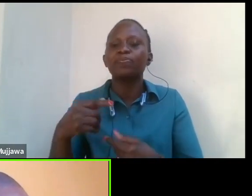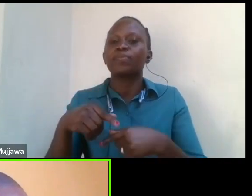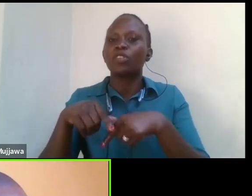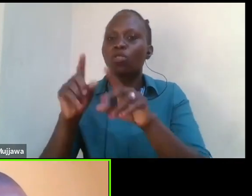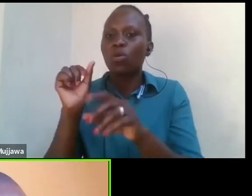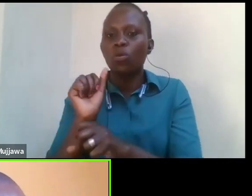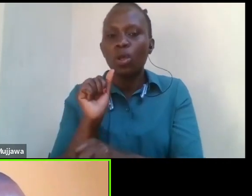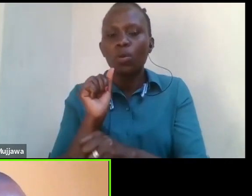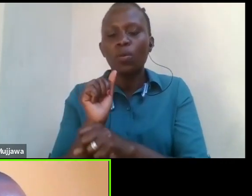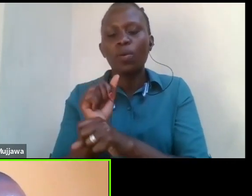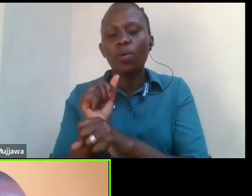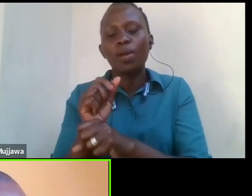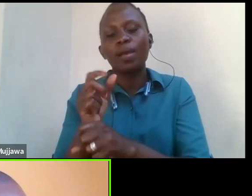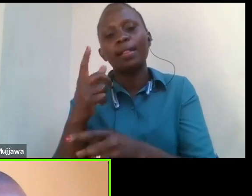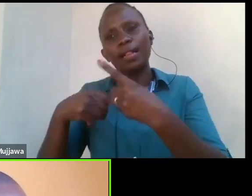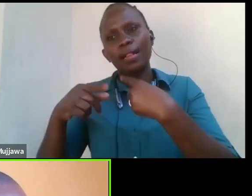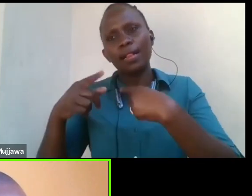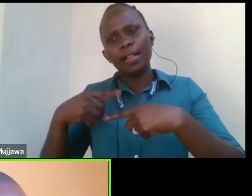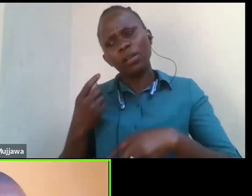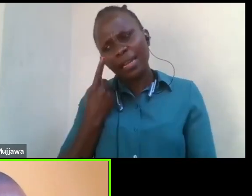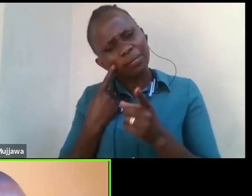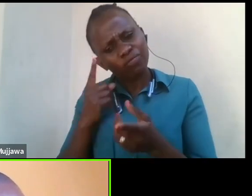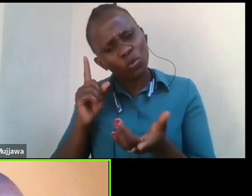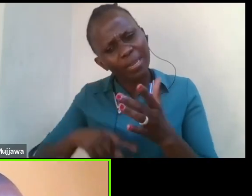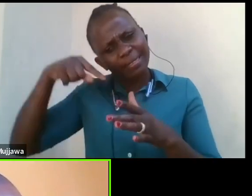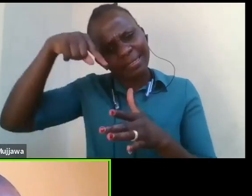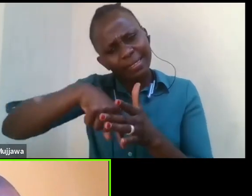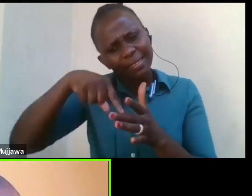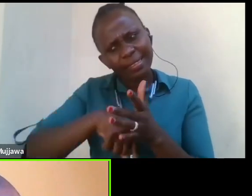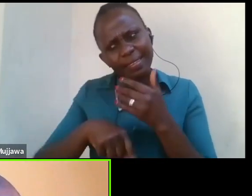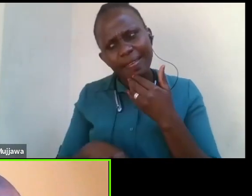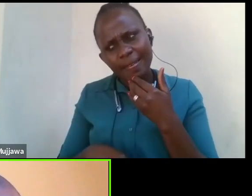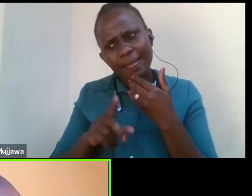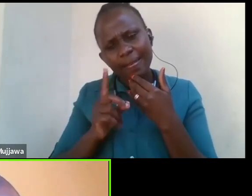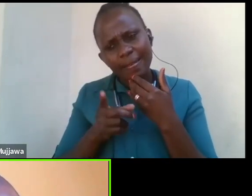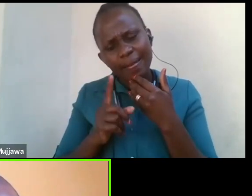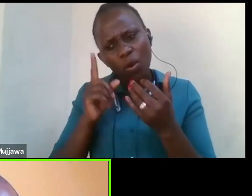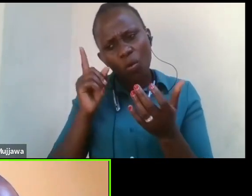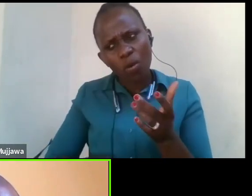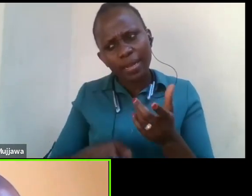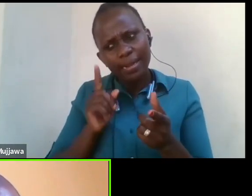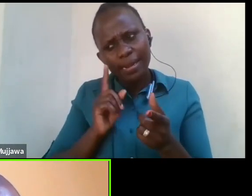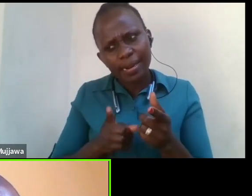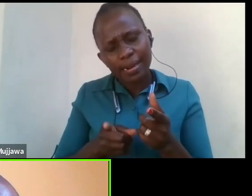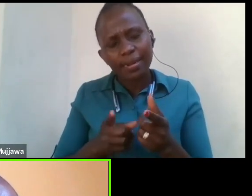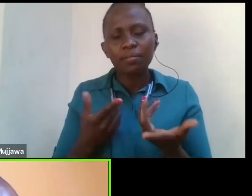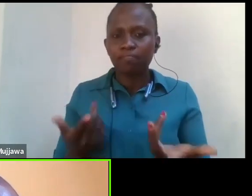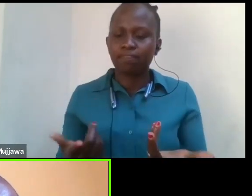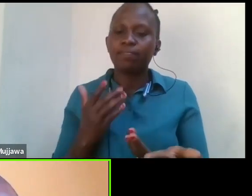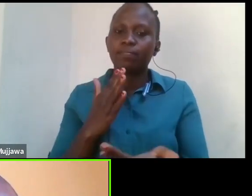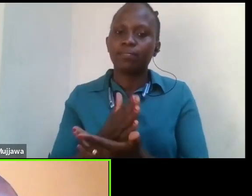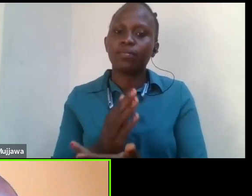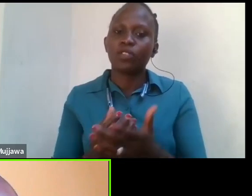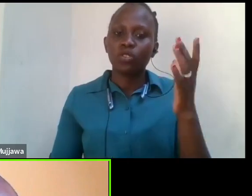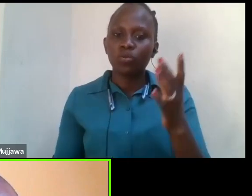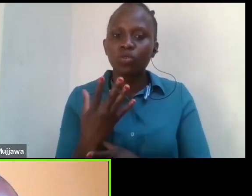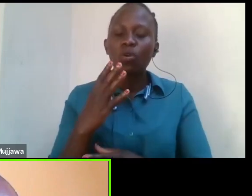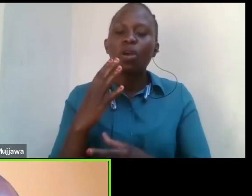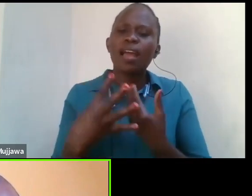backwards to understand the recipes in that particular product, and I actually came up with a carbon